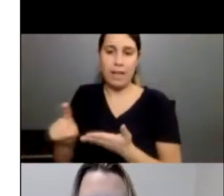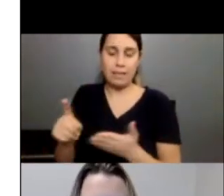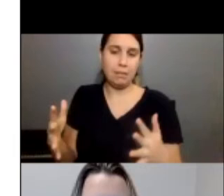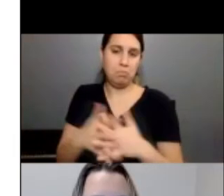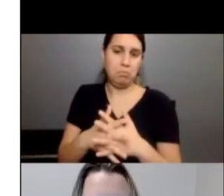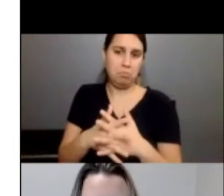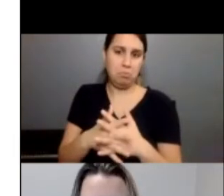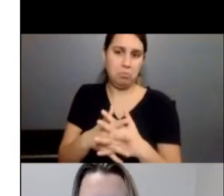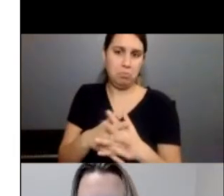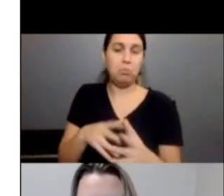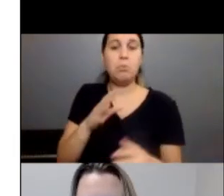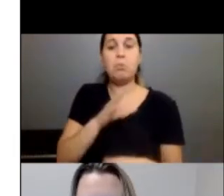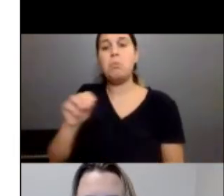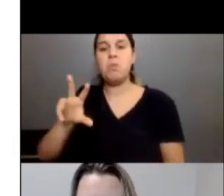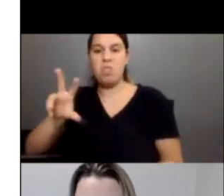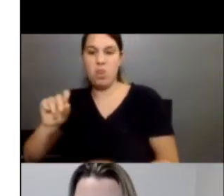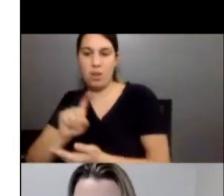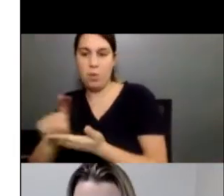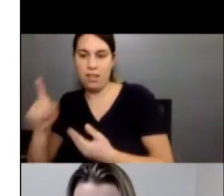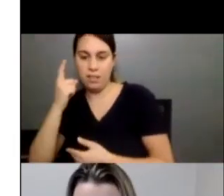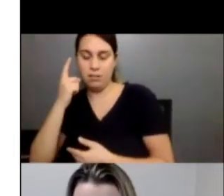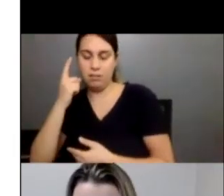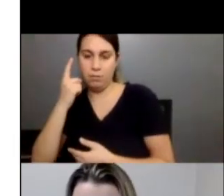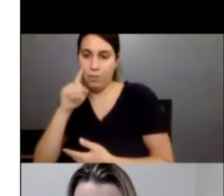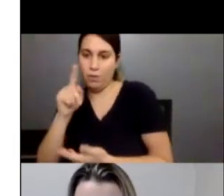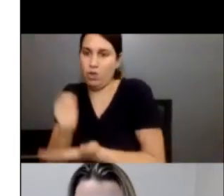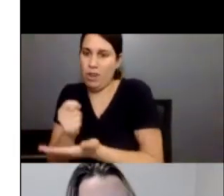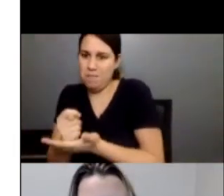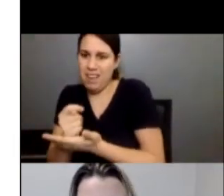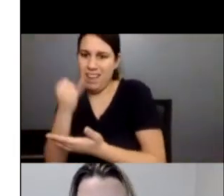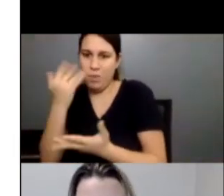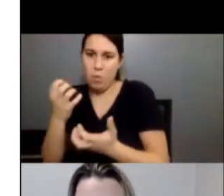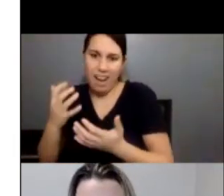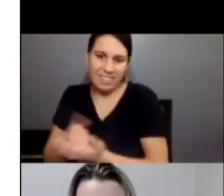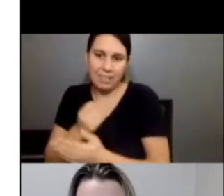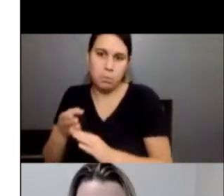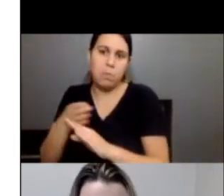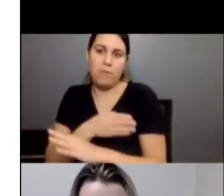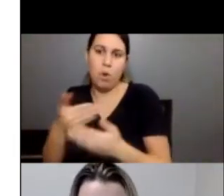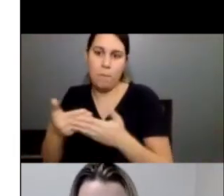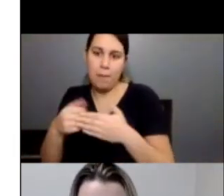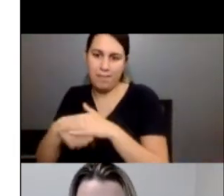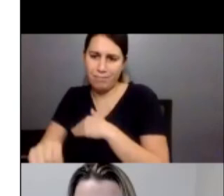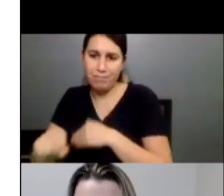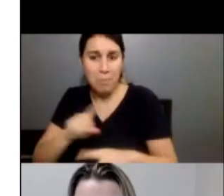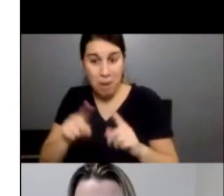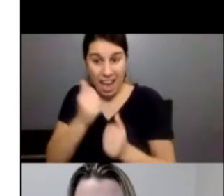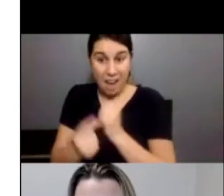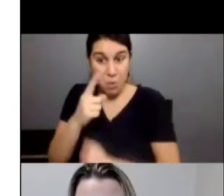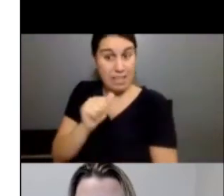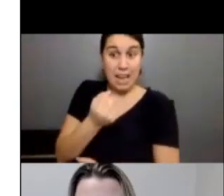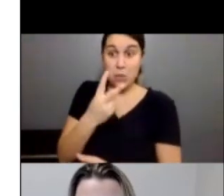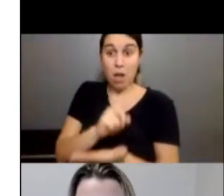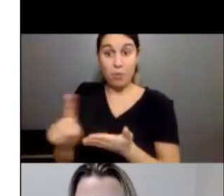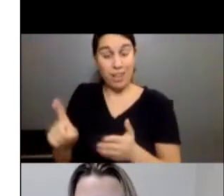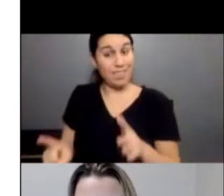for treatment if we want to make gains before baby arrives. Not all patients present to care that early, and some